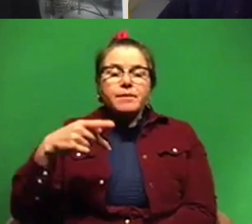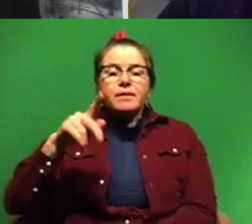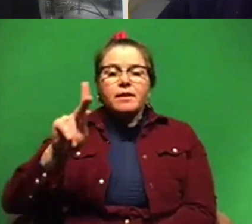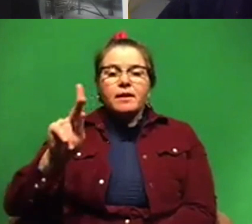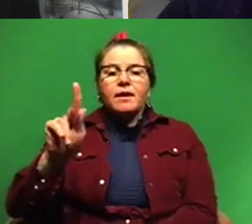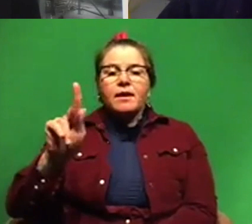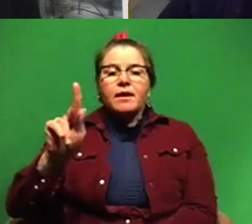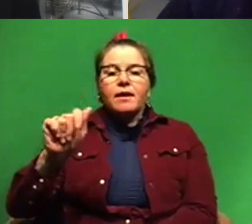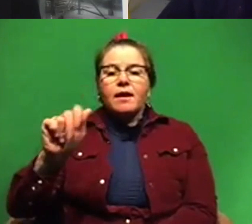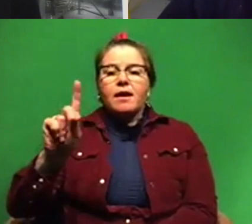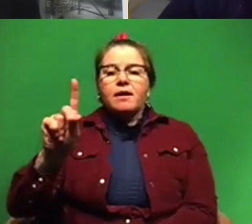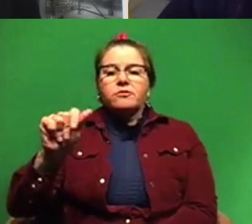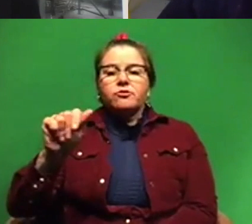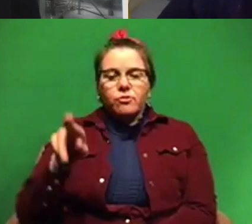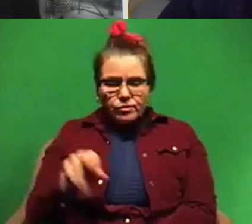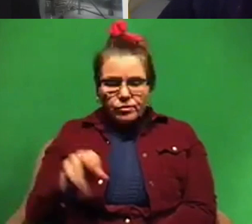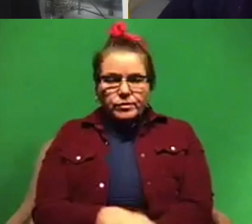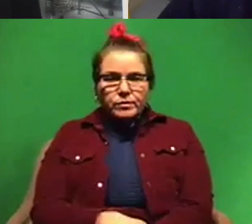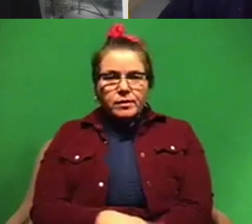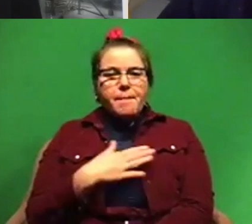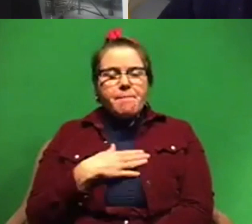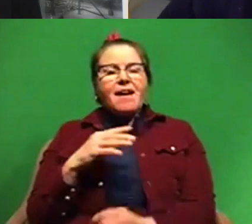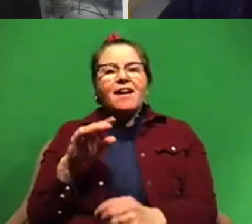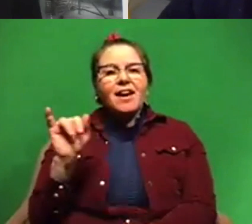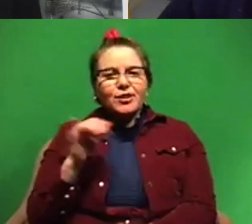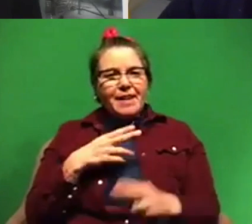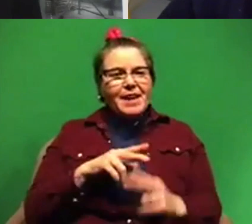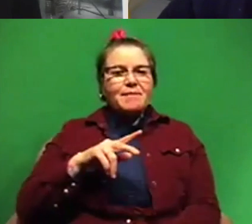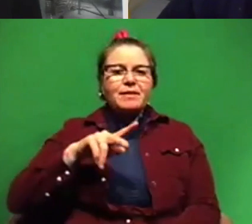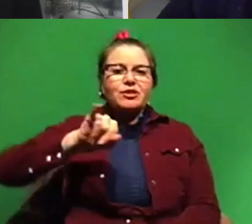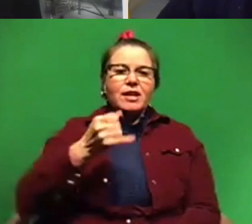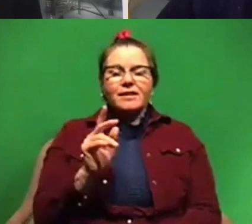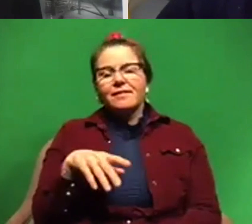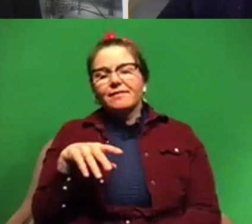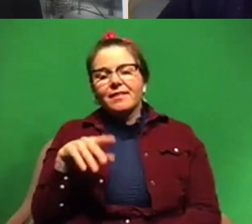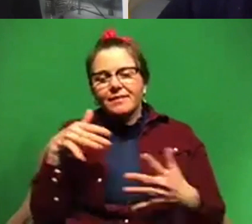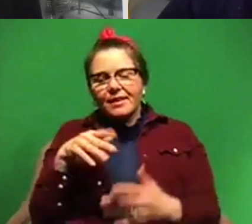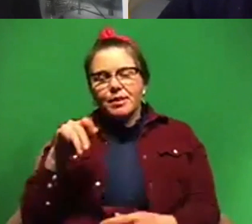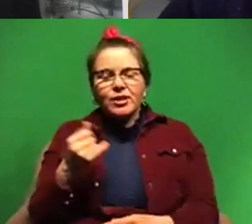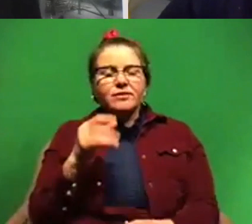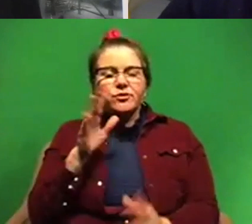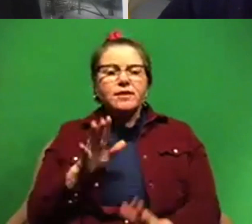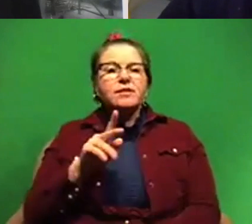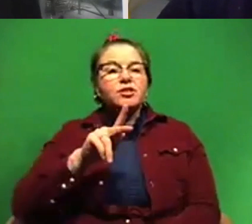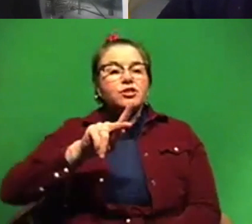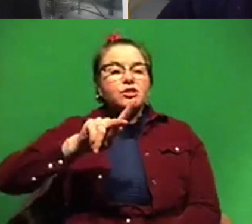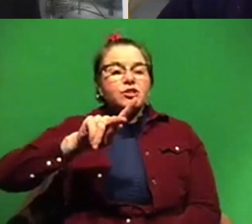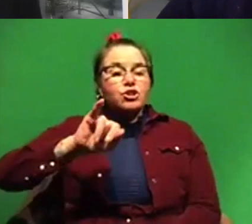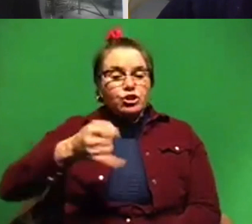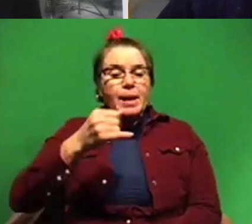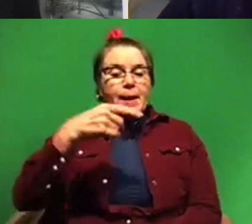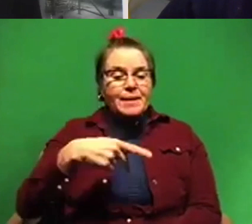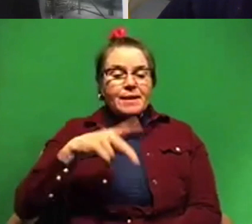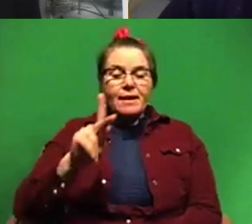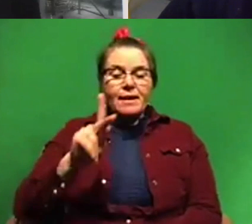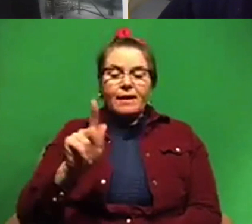are JP and I study PJs, so it's great. And then on Instagram, I'm JP Kadar as well. And I'm usually,